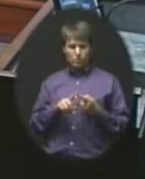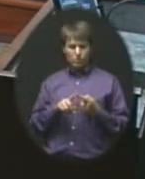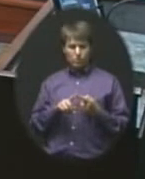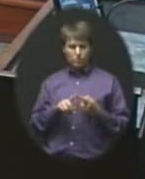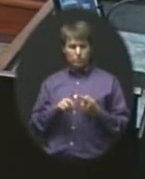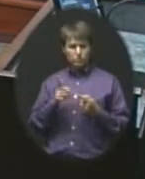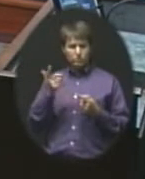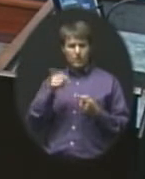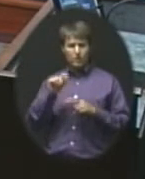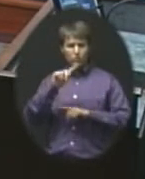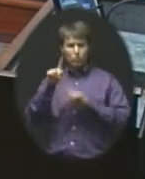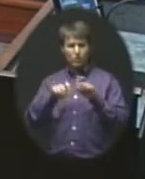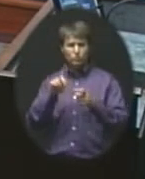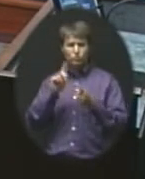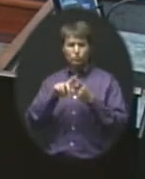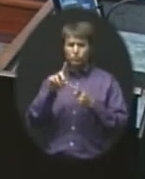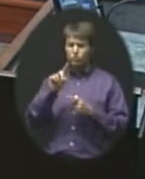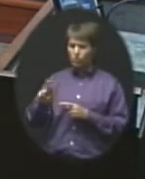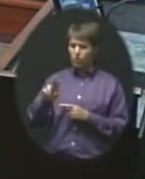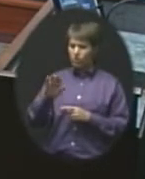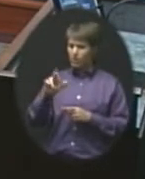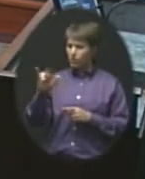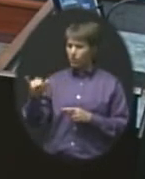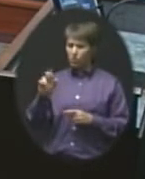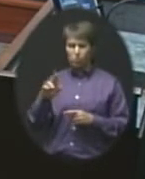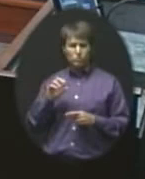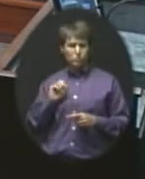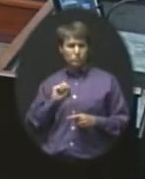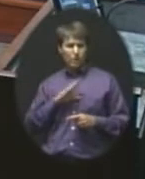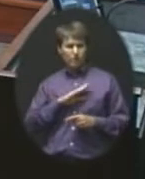direct questions to Dr. Berry or staff.